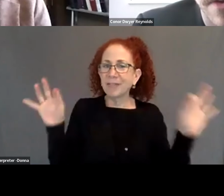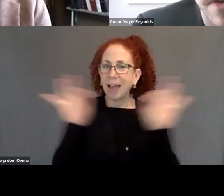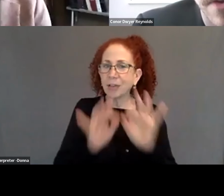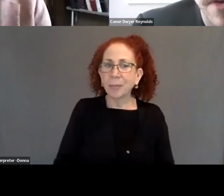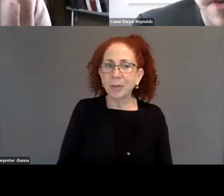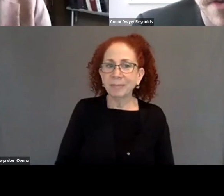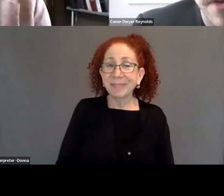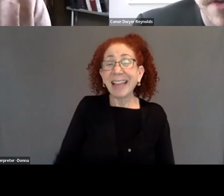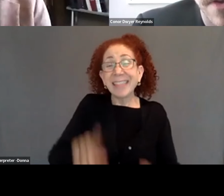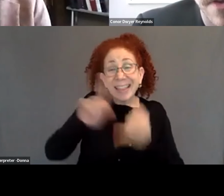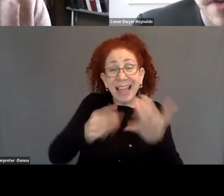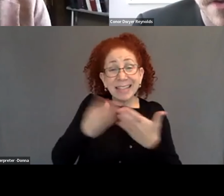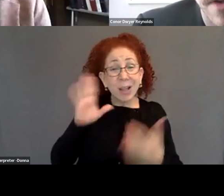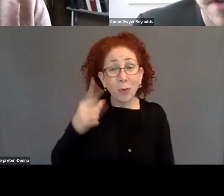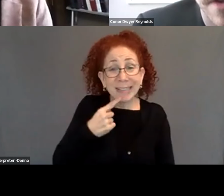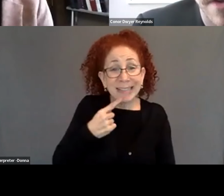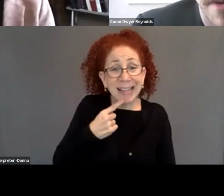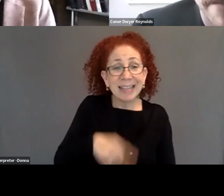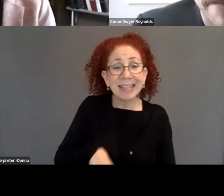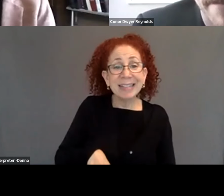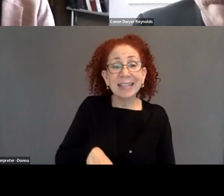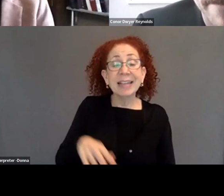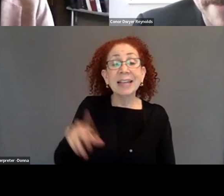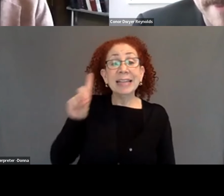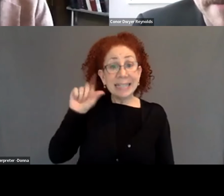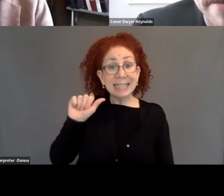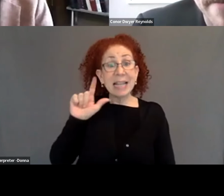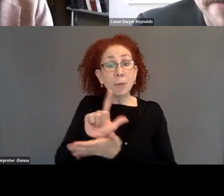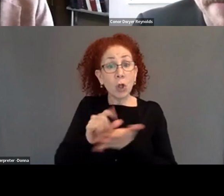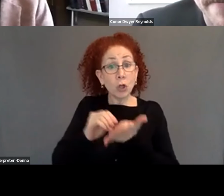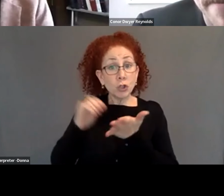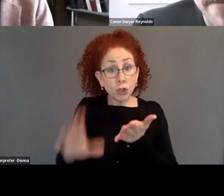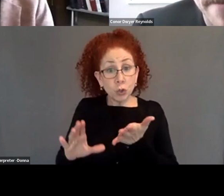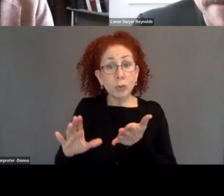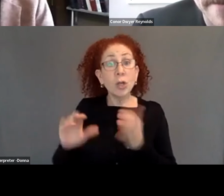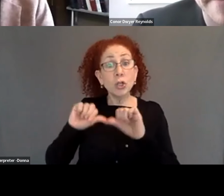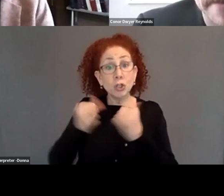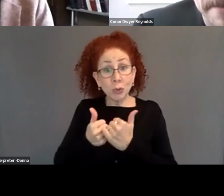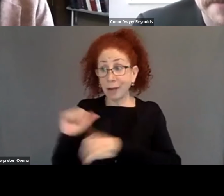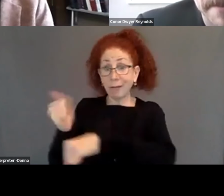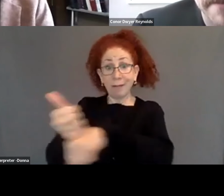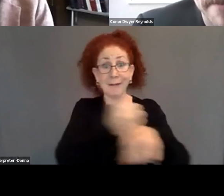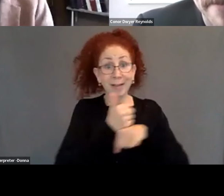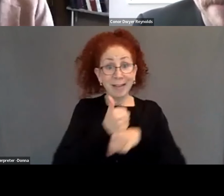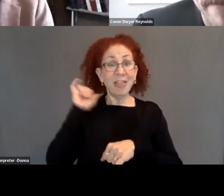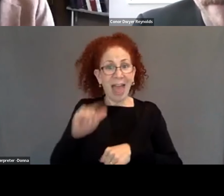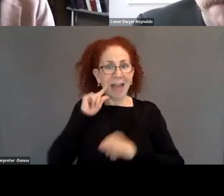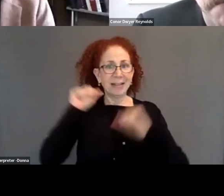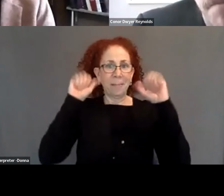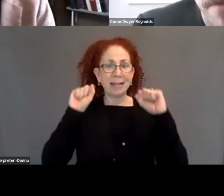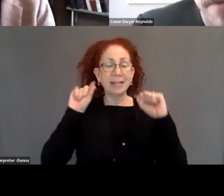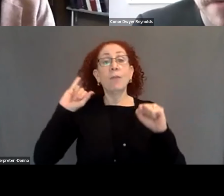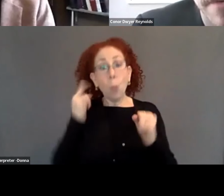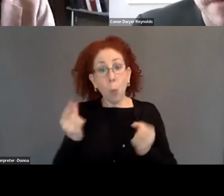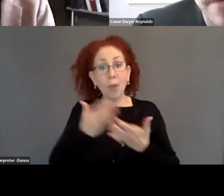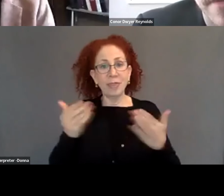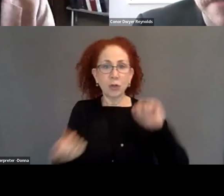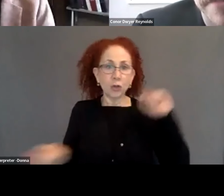And then the last thing I'll say is that I think the rise of disabled law students associations is amazing. And if one single thing could